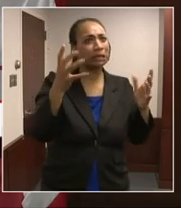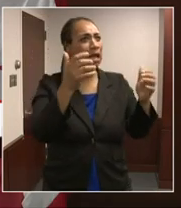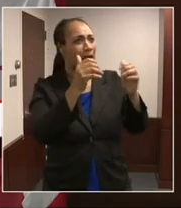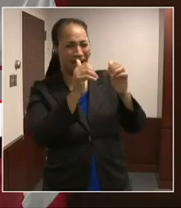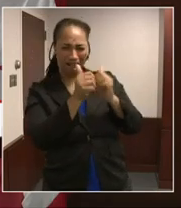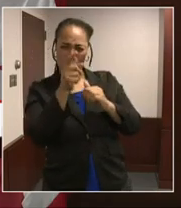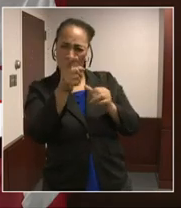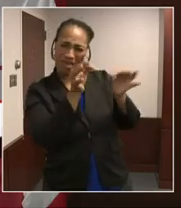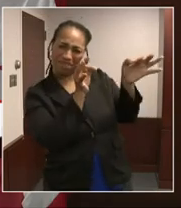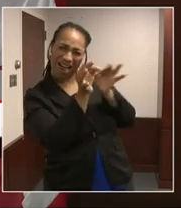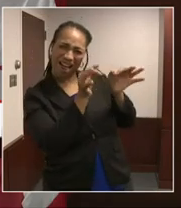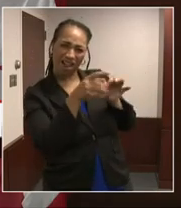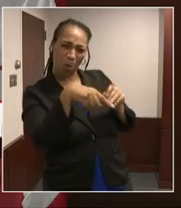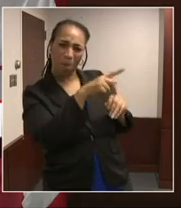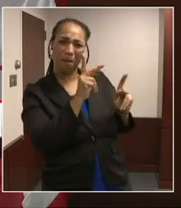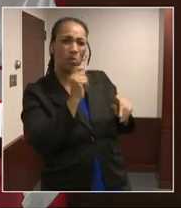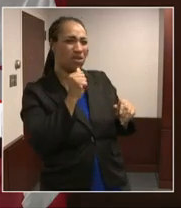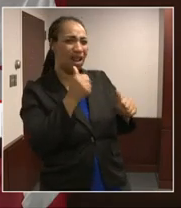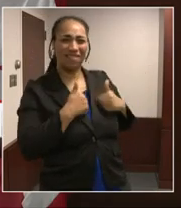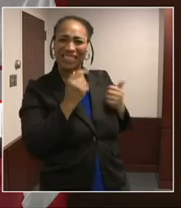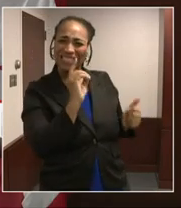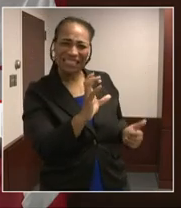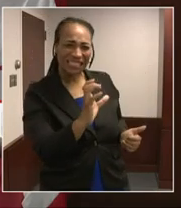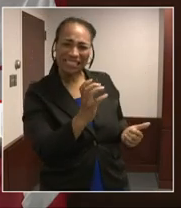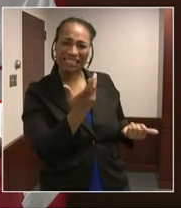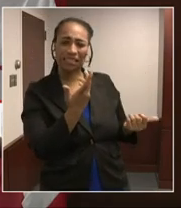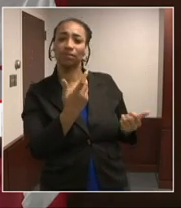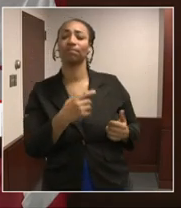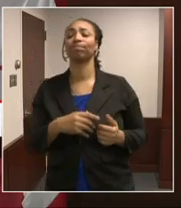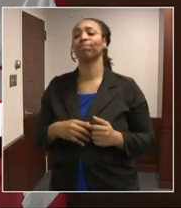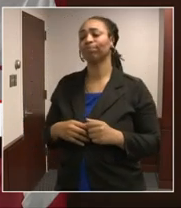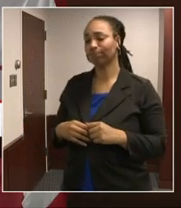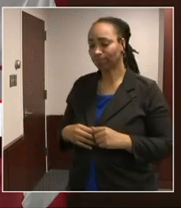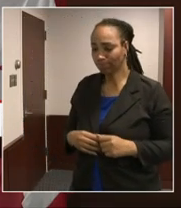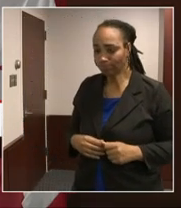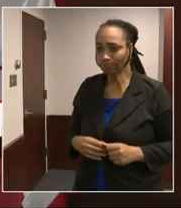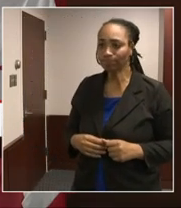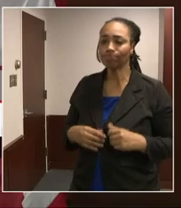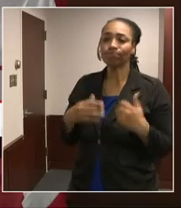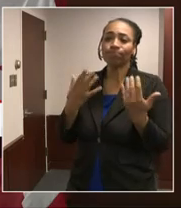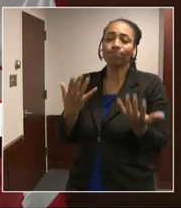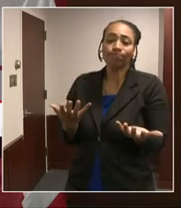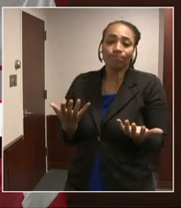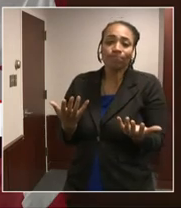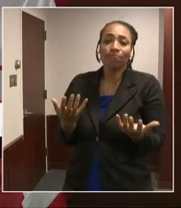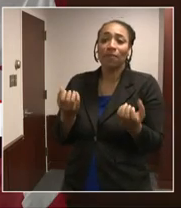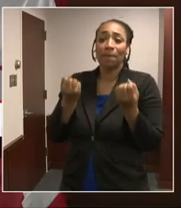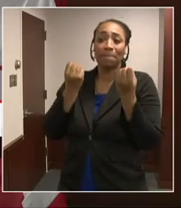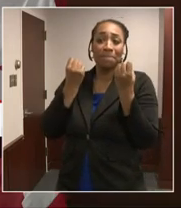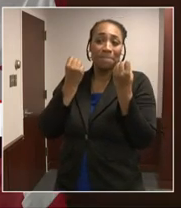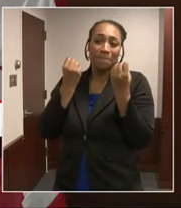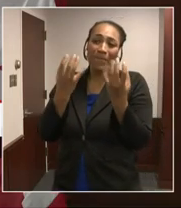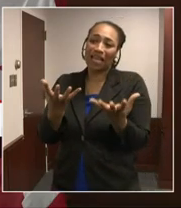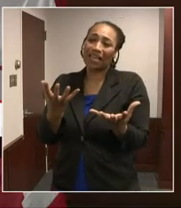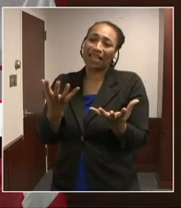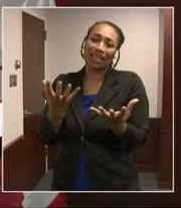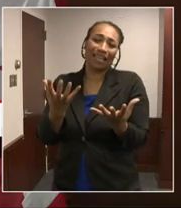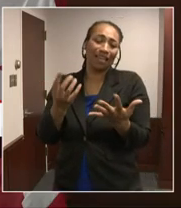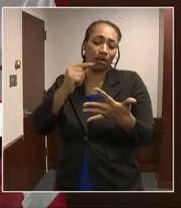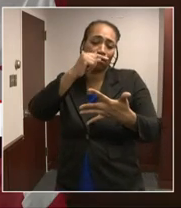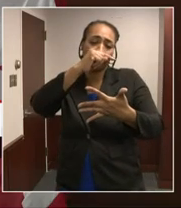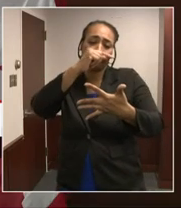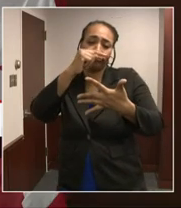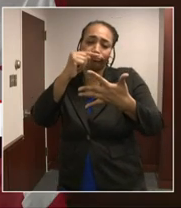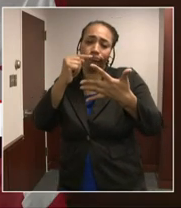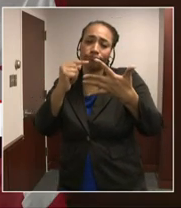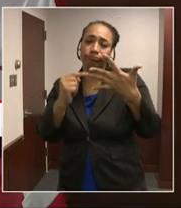there's a lot to it, and that's why it really doesn't make sense for small government people to want to make the federal government become the local